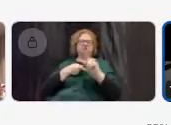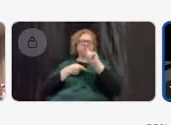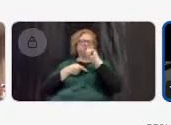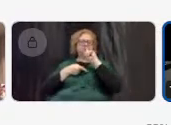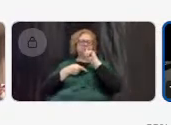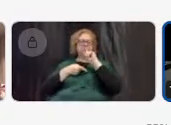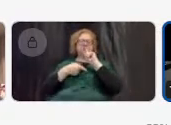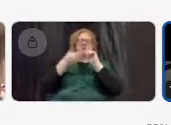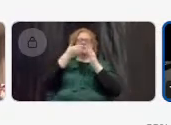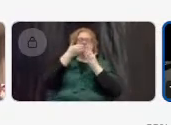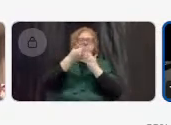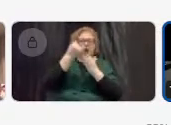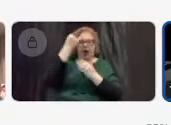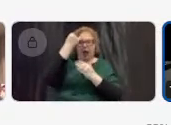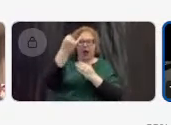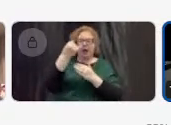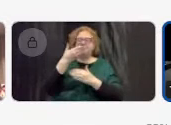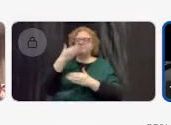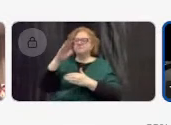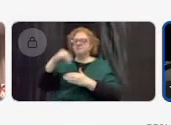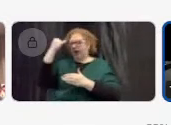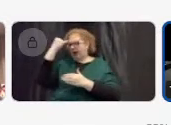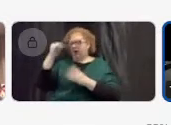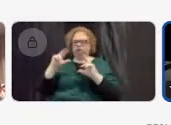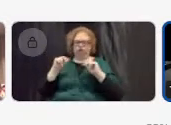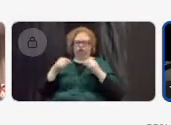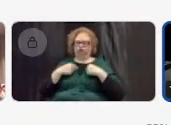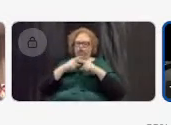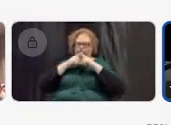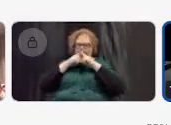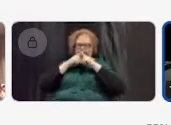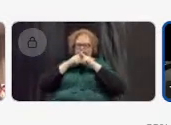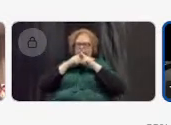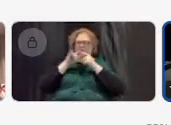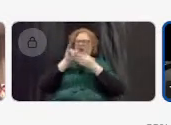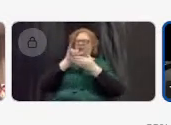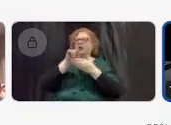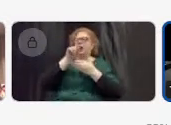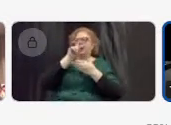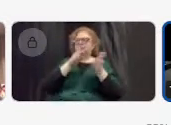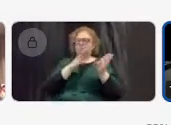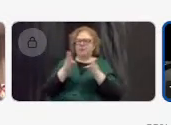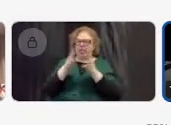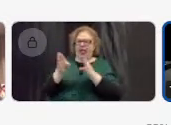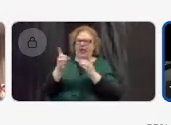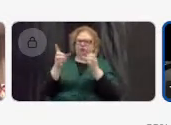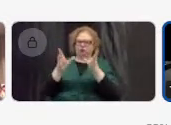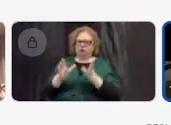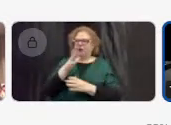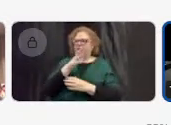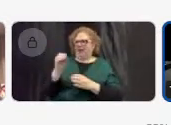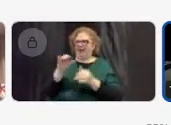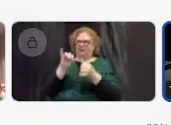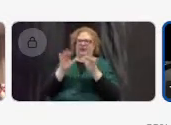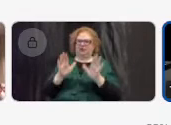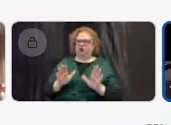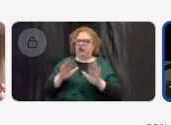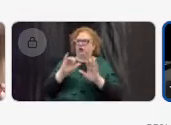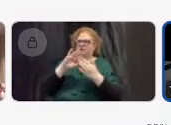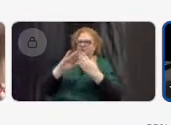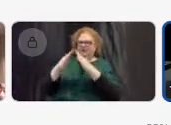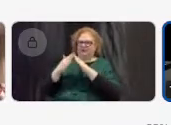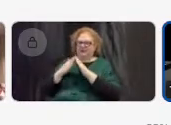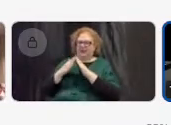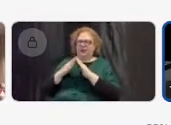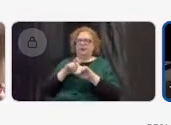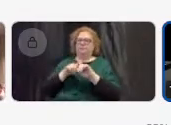I'll defer to the engineering and the planning director for that. But if there are lots on something that's currently on the